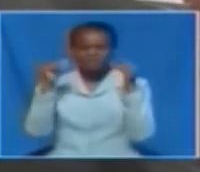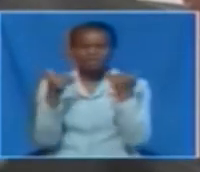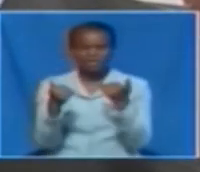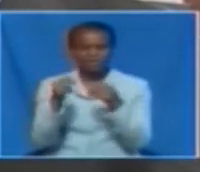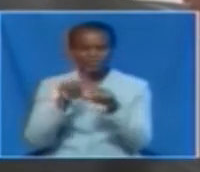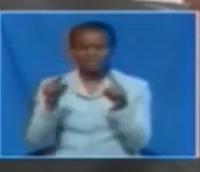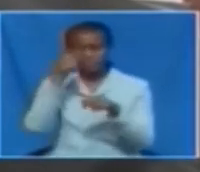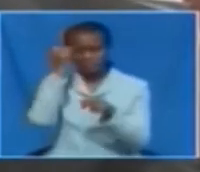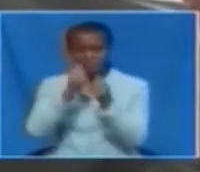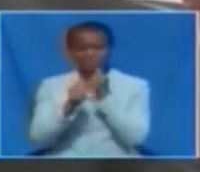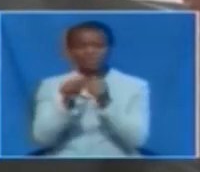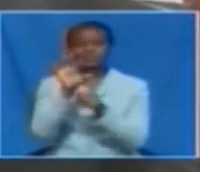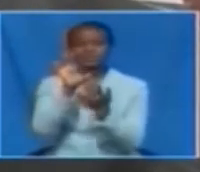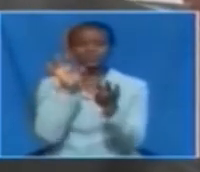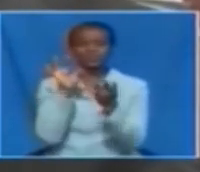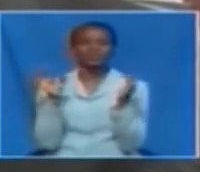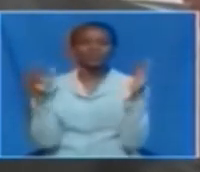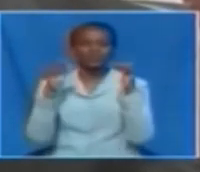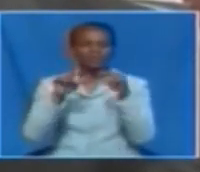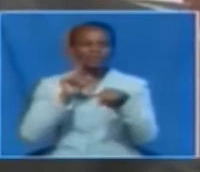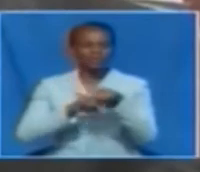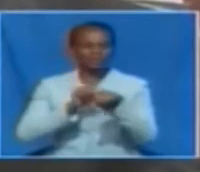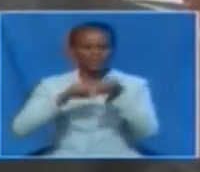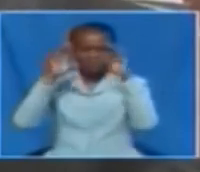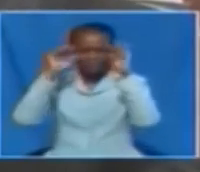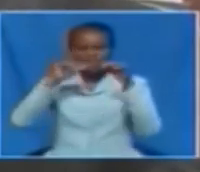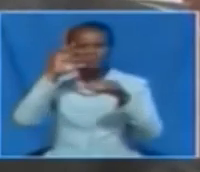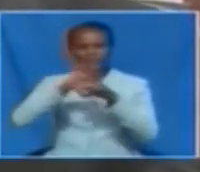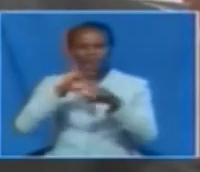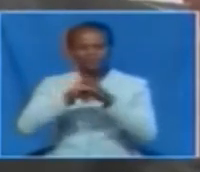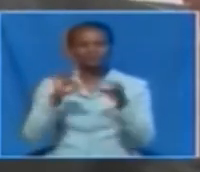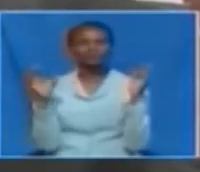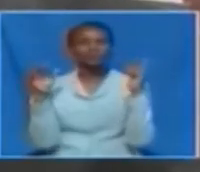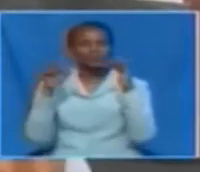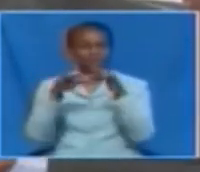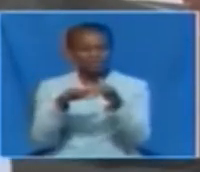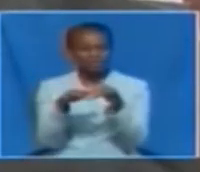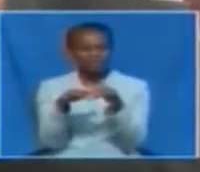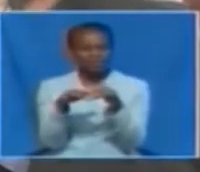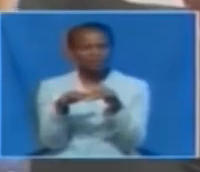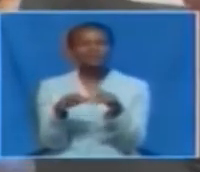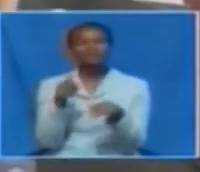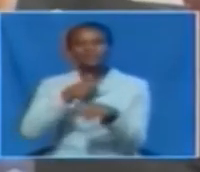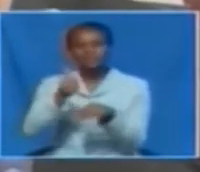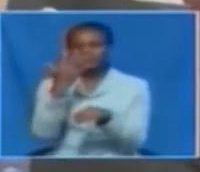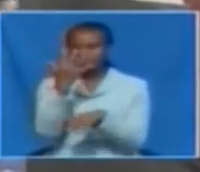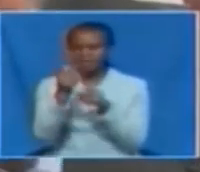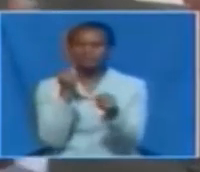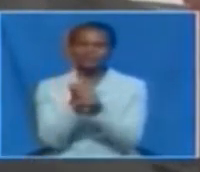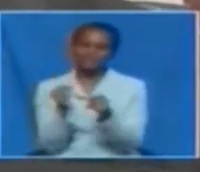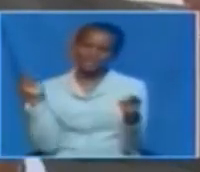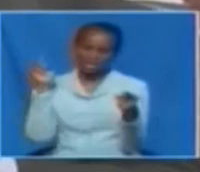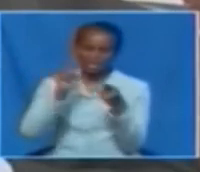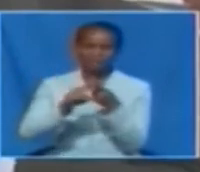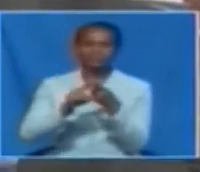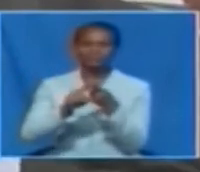because they chose the convention, the moment a president is elected by the convention, he triggers 5 years, regardless